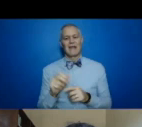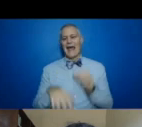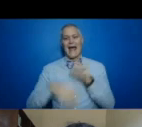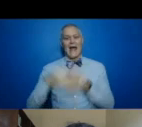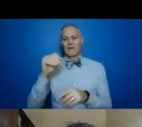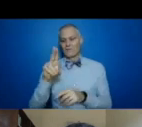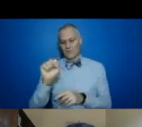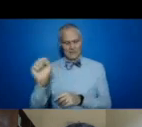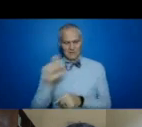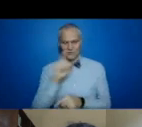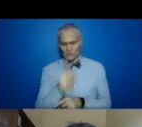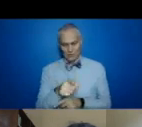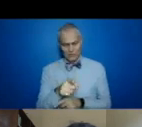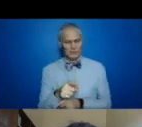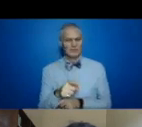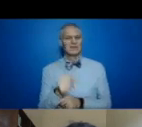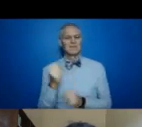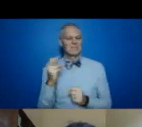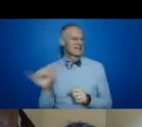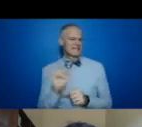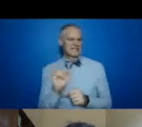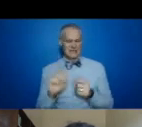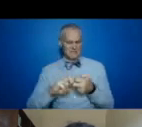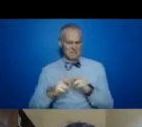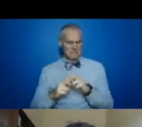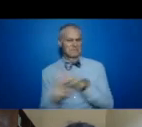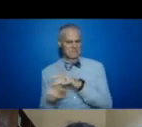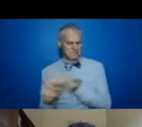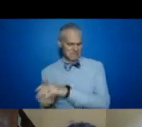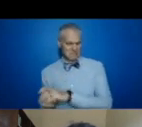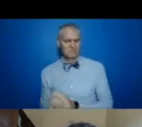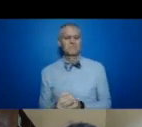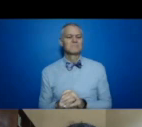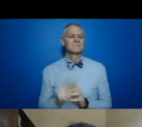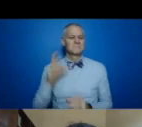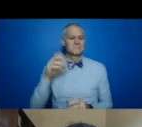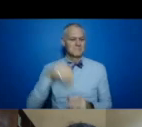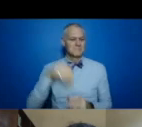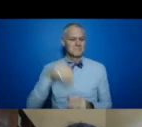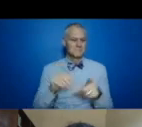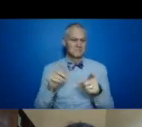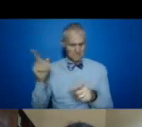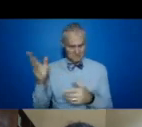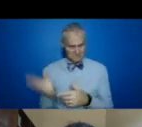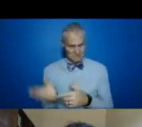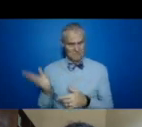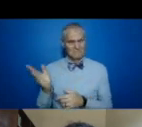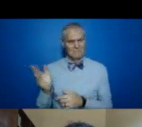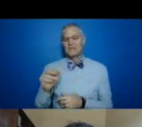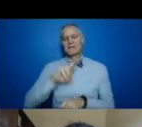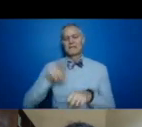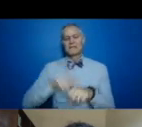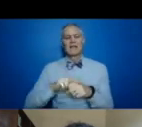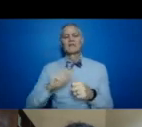United States, where many of these same questions show up. But I've been involved with the National Coalition Building Institute,